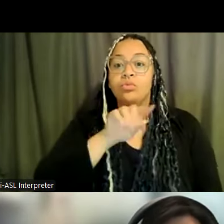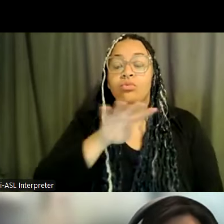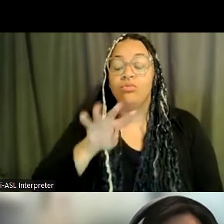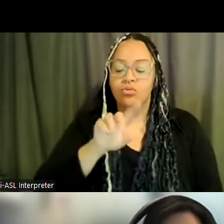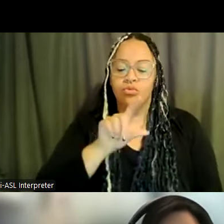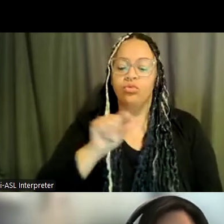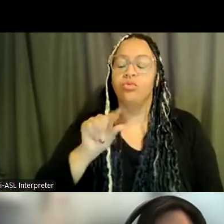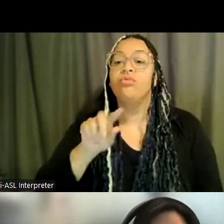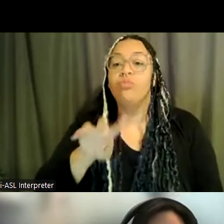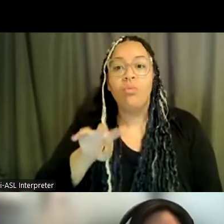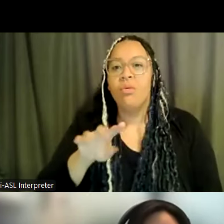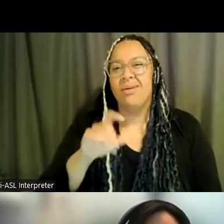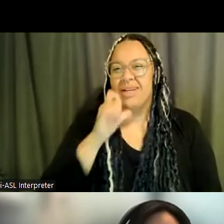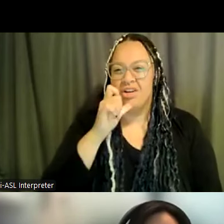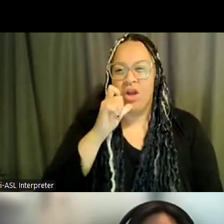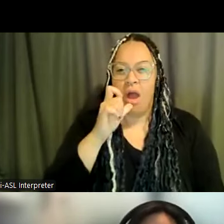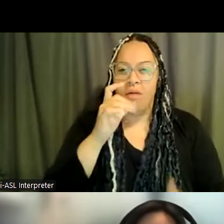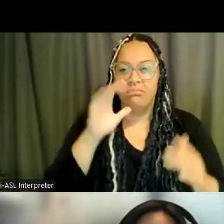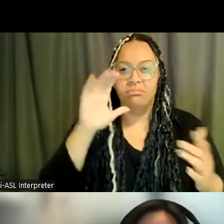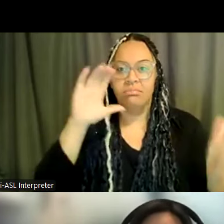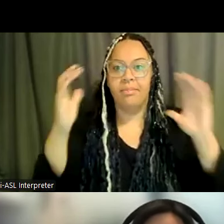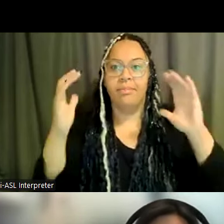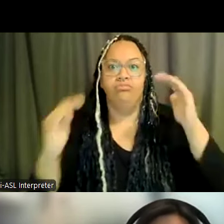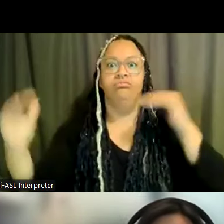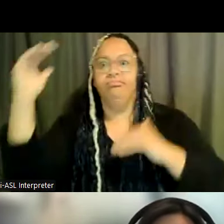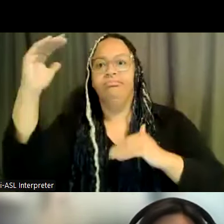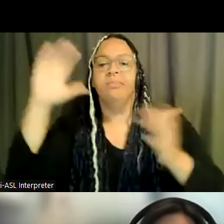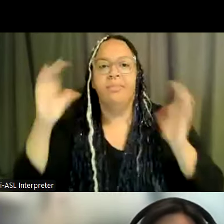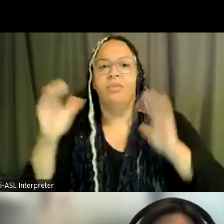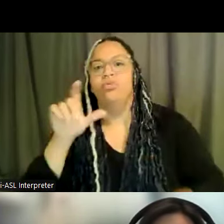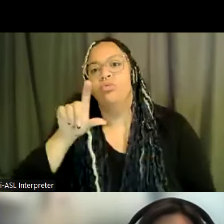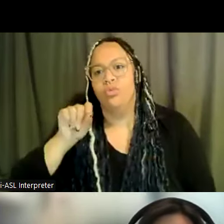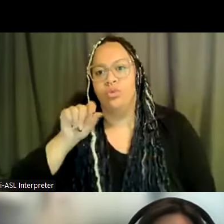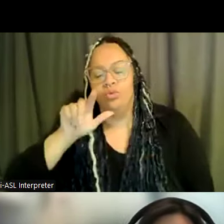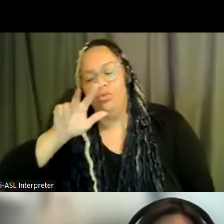2022. So next slide, please.